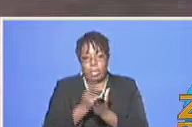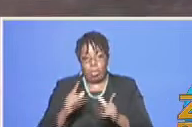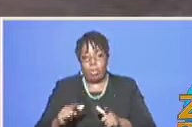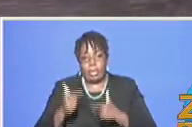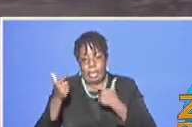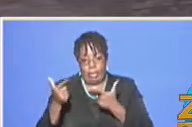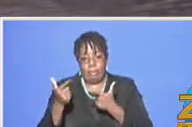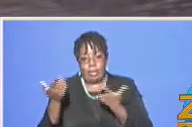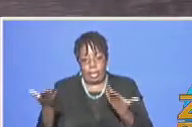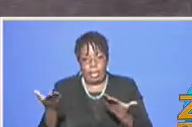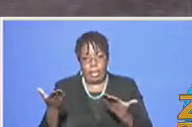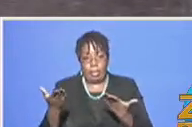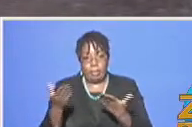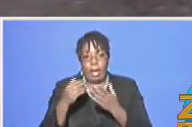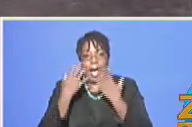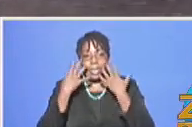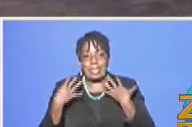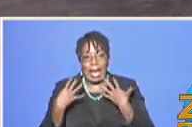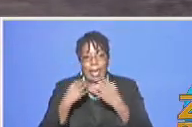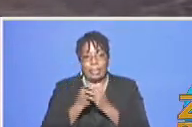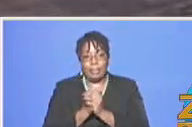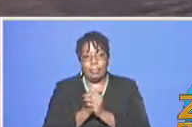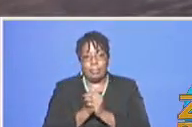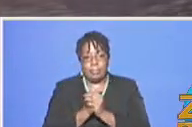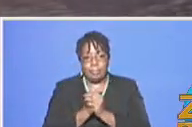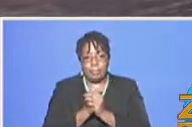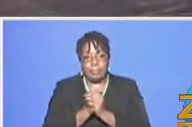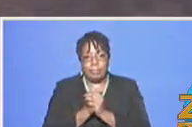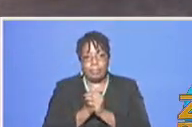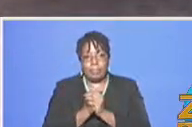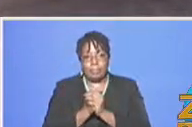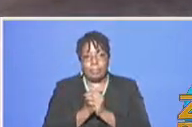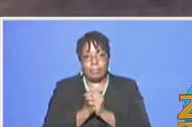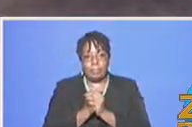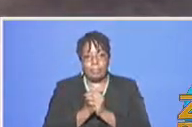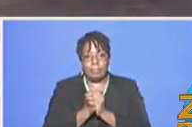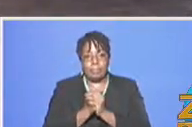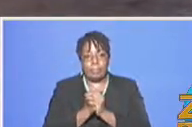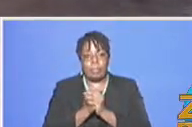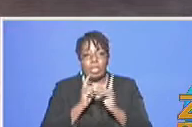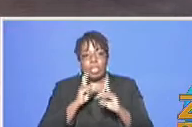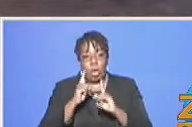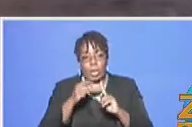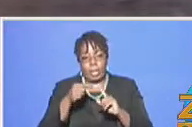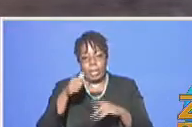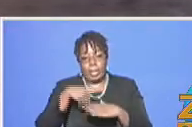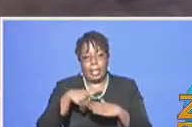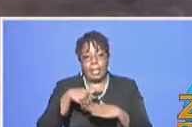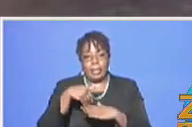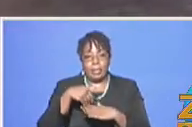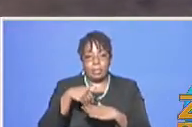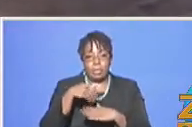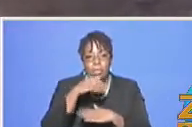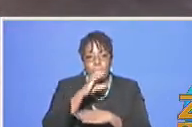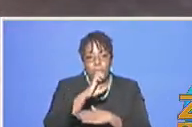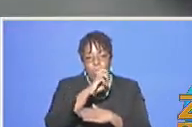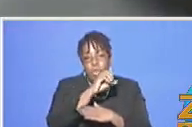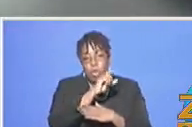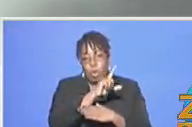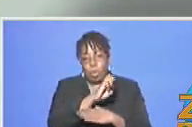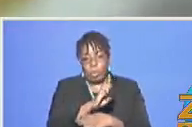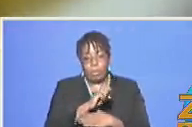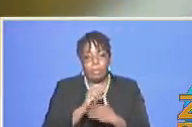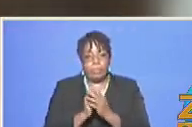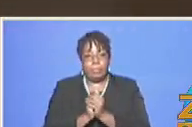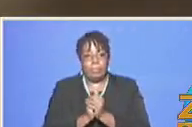distraught. Président mouri. Oh bon Dieu! Oh bon Dieu! Comment on a pied? Comment la